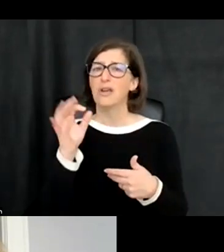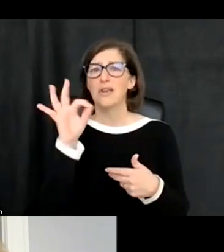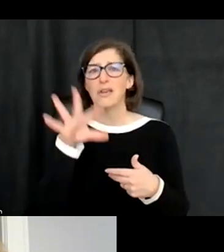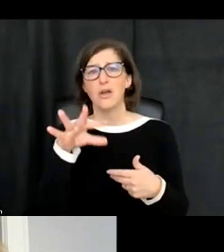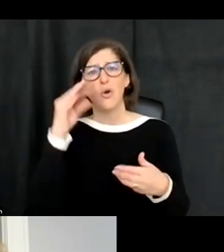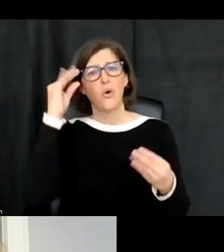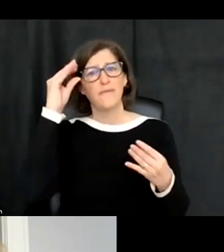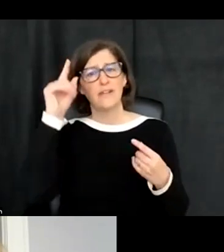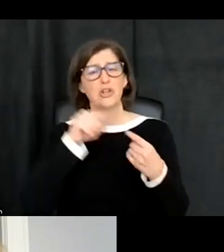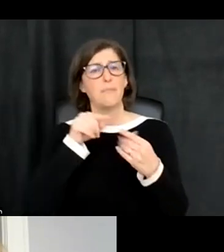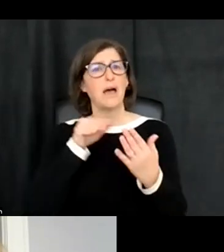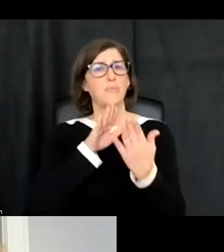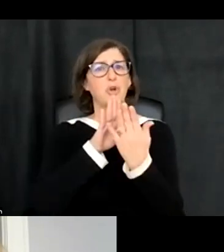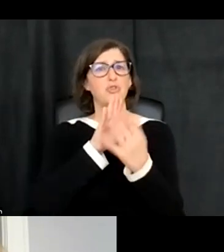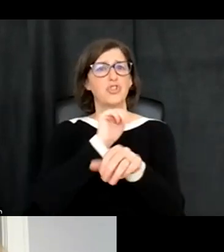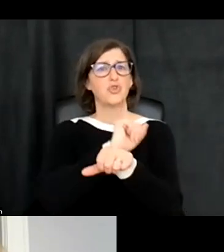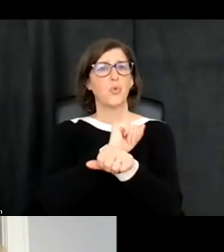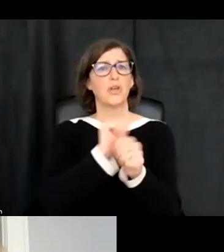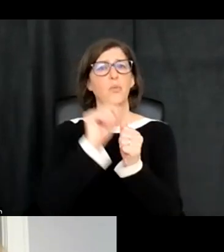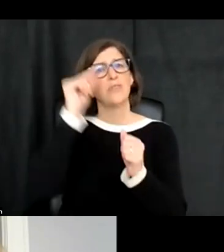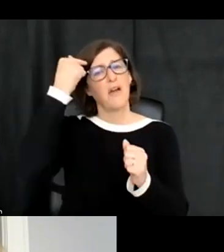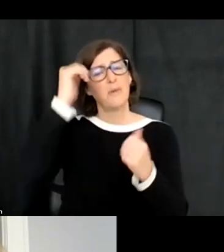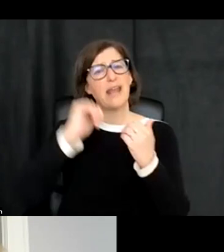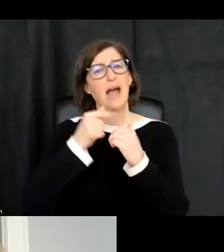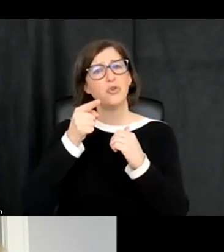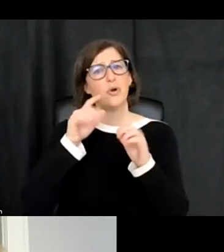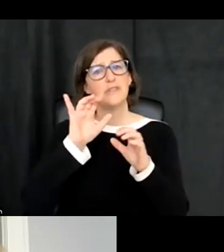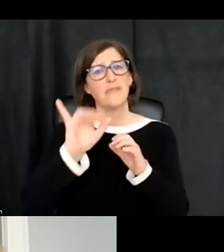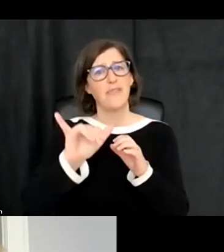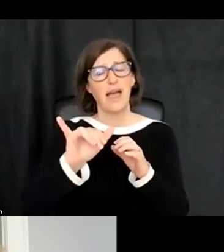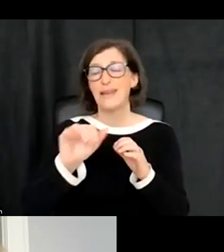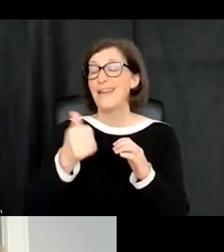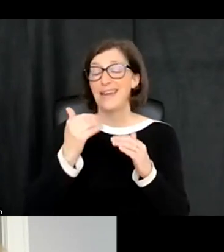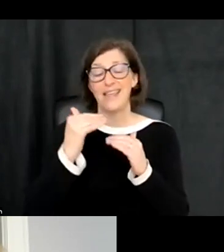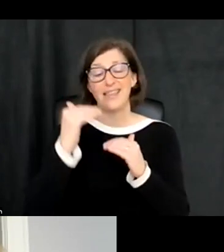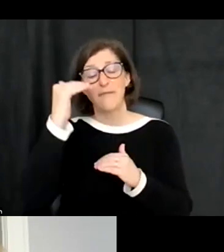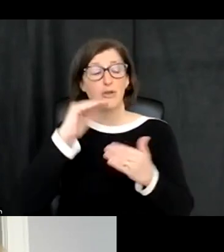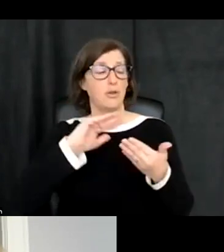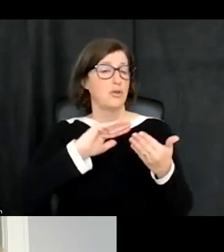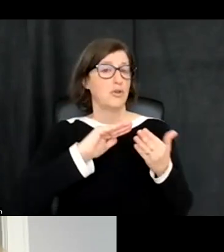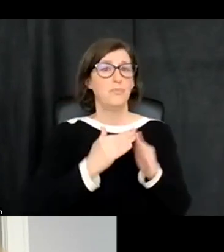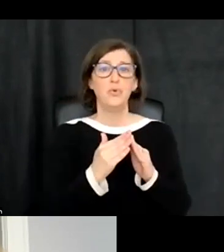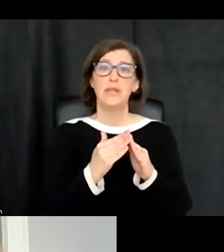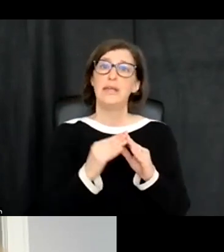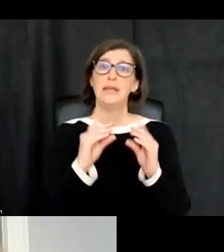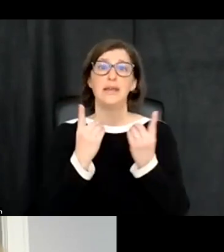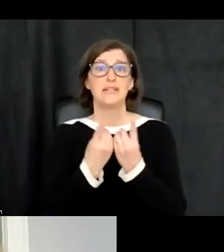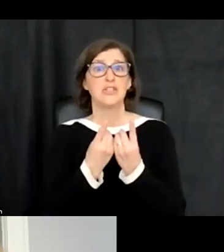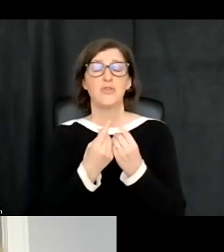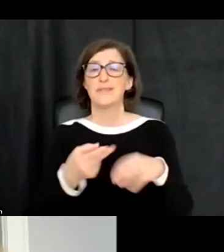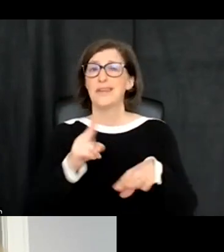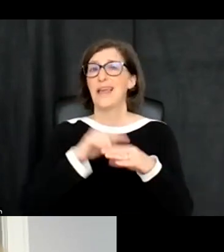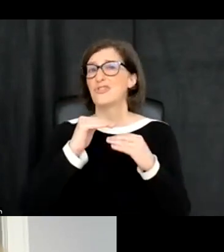reflections on approaches to working with government and how you've done so at any level, at community, at district, at national